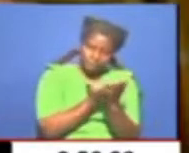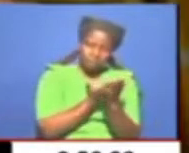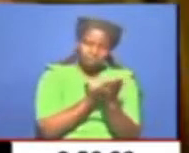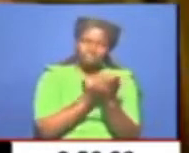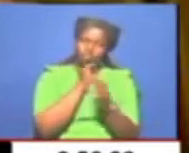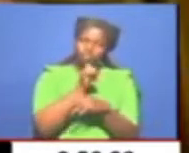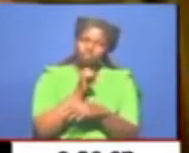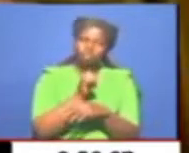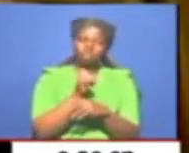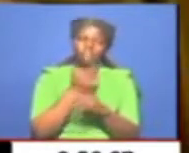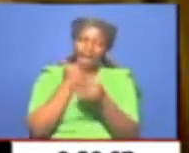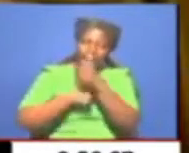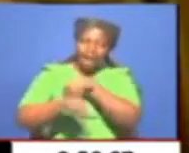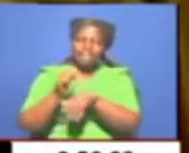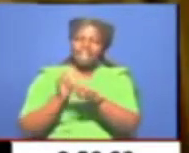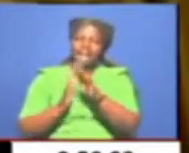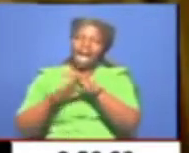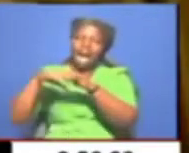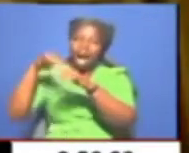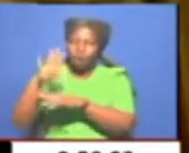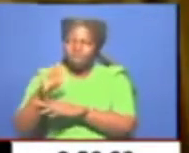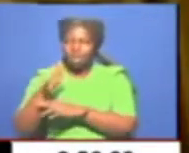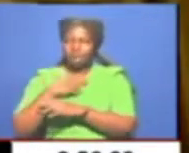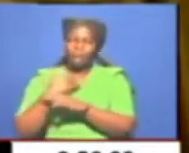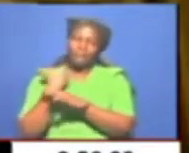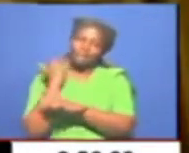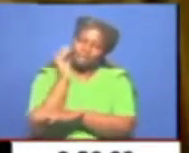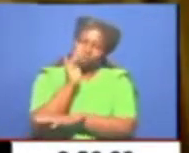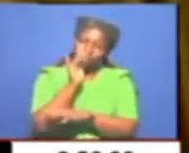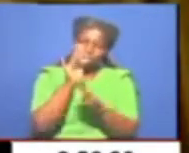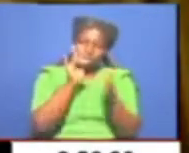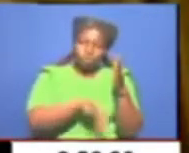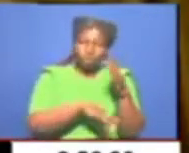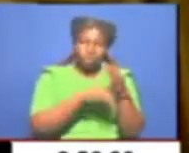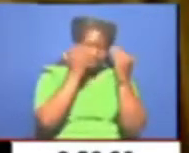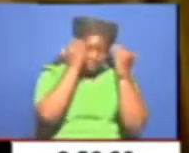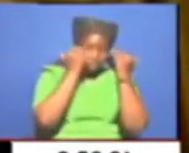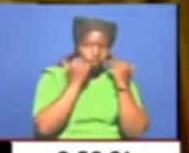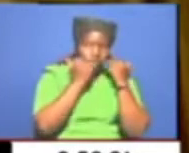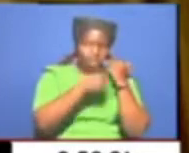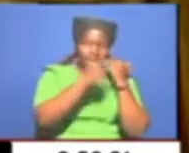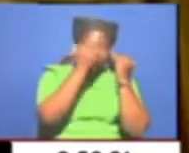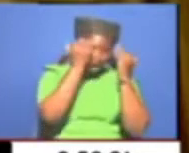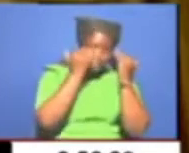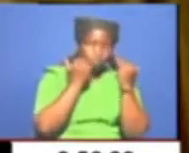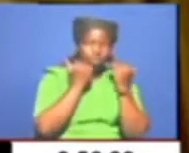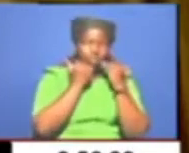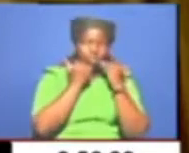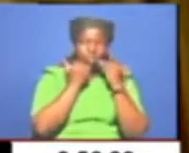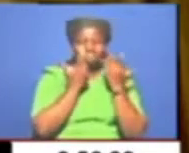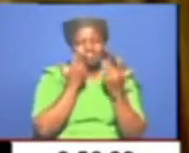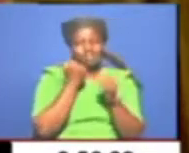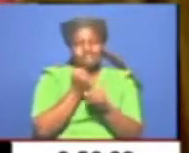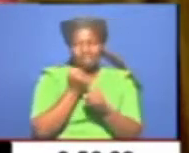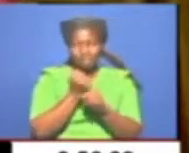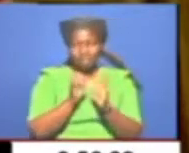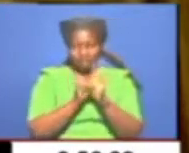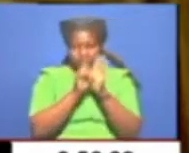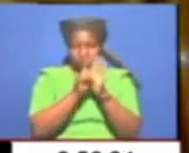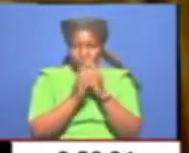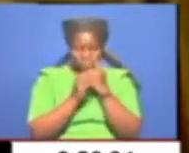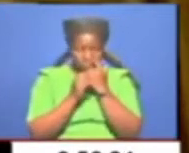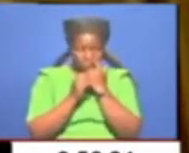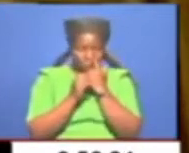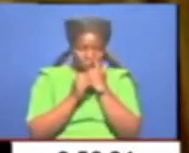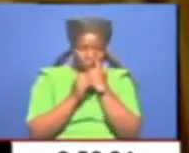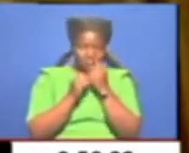my prayer to what the court, High Court and as affirmed by the Court of Appeal, went. I'll give an example.